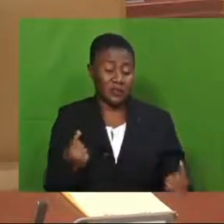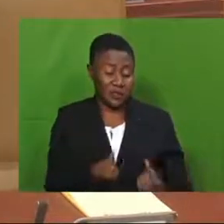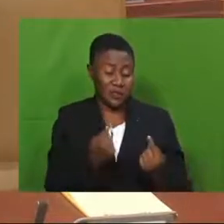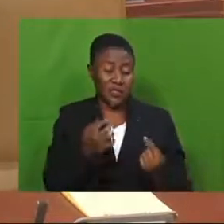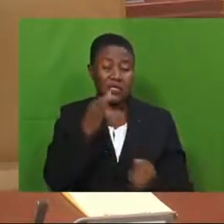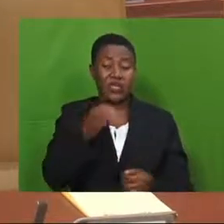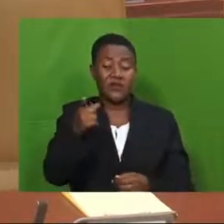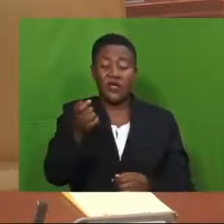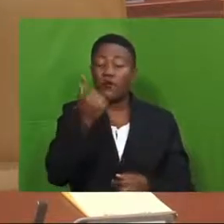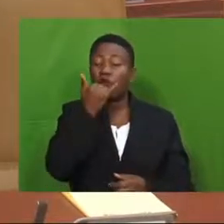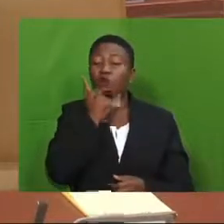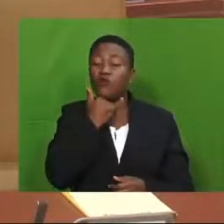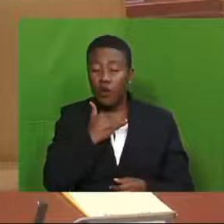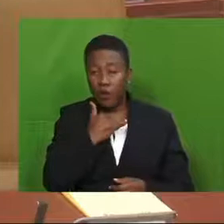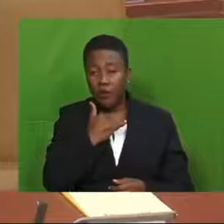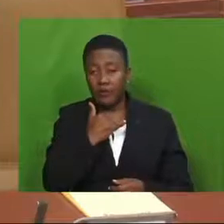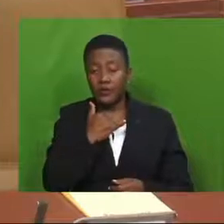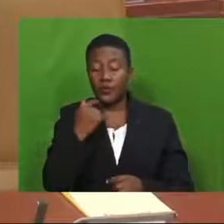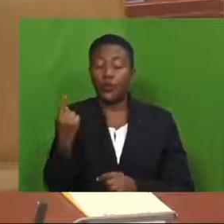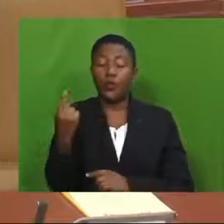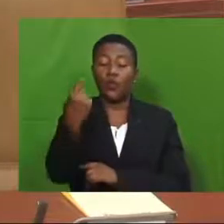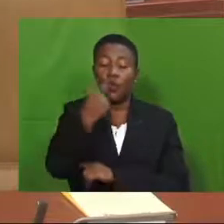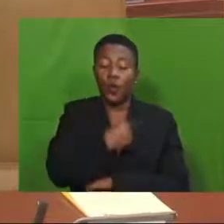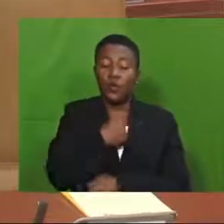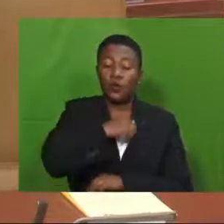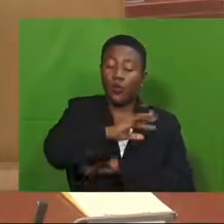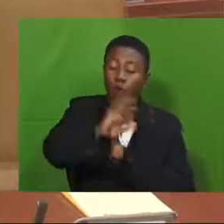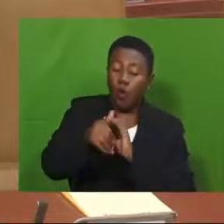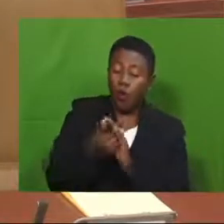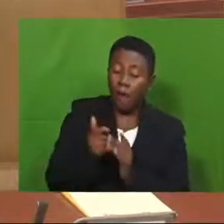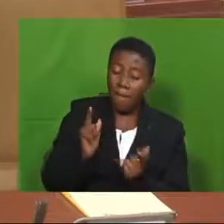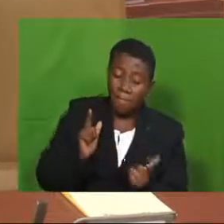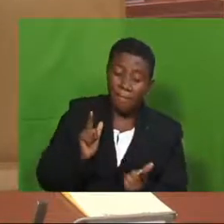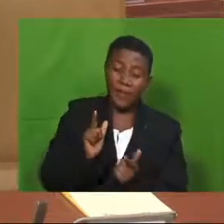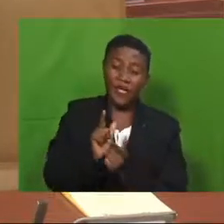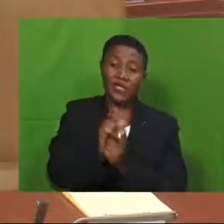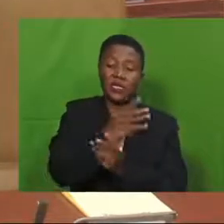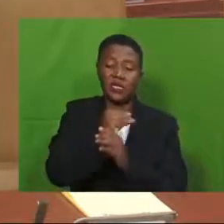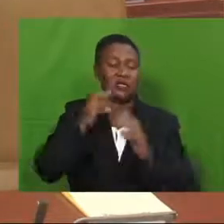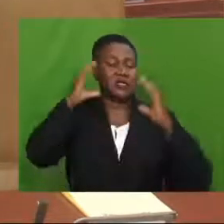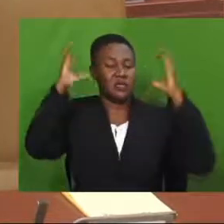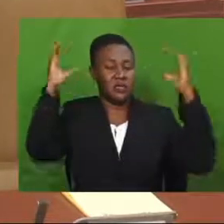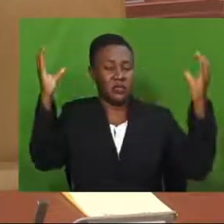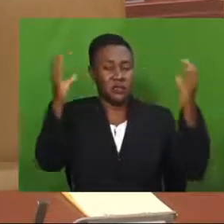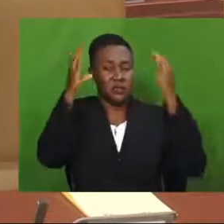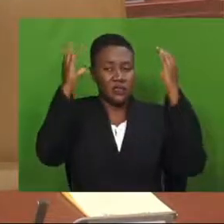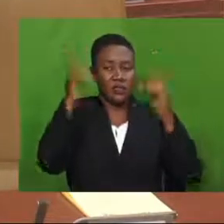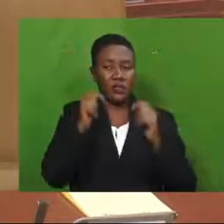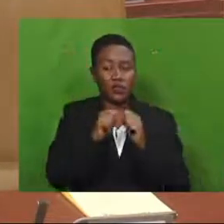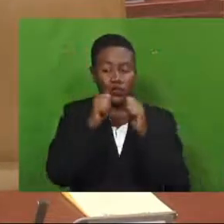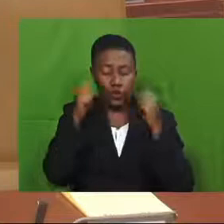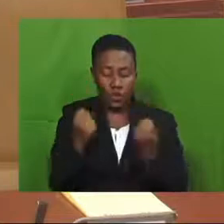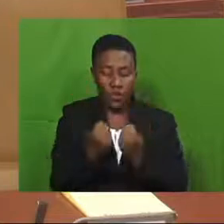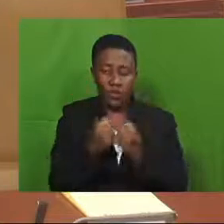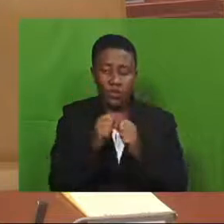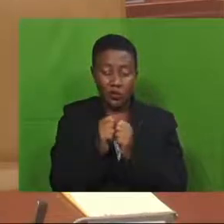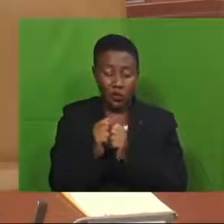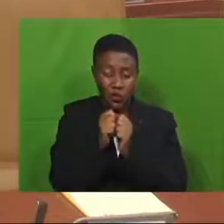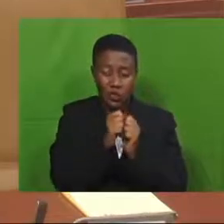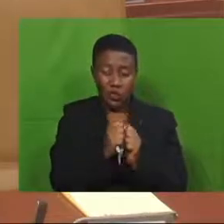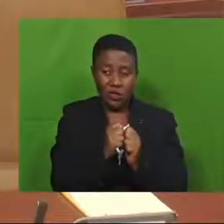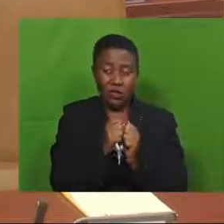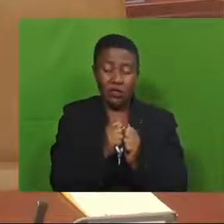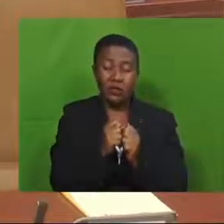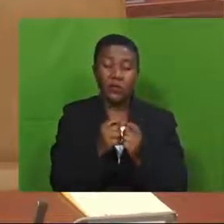day we will all meet and celebrate the heavens together. Thank you, Mr. Speaker, and thank you,